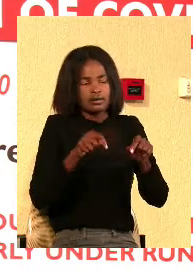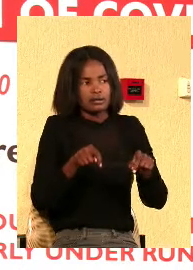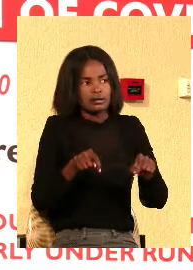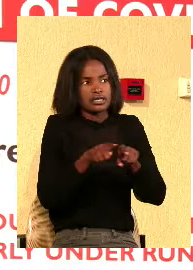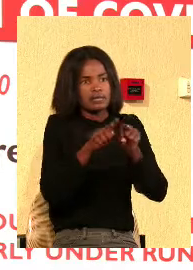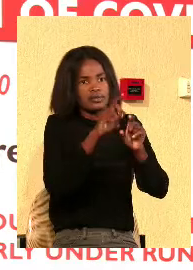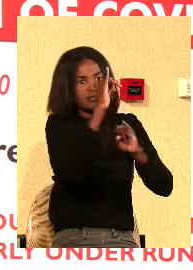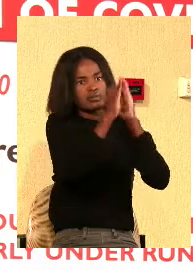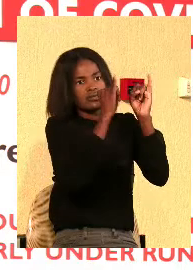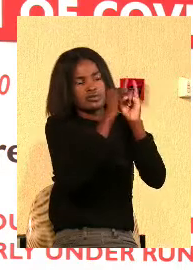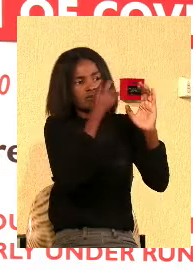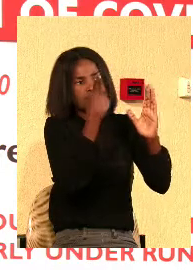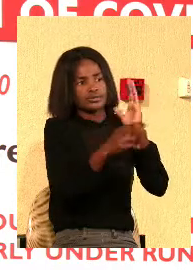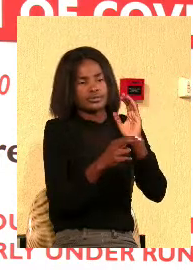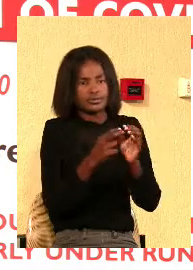process.